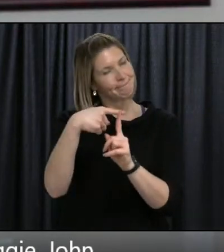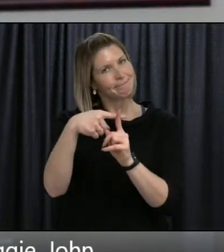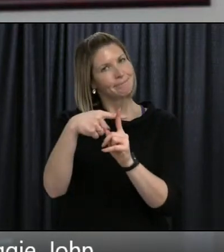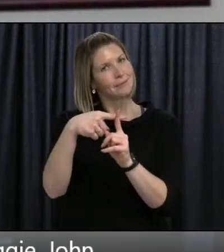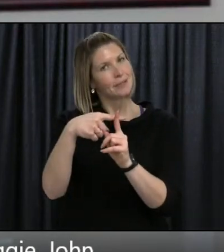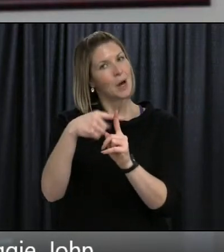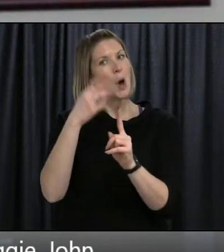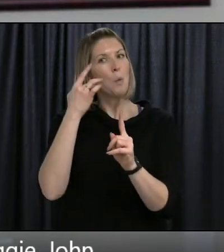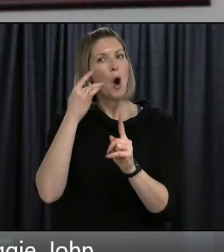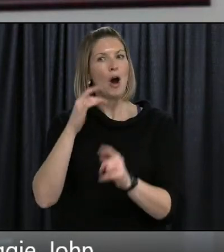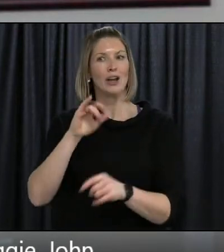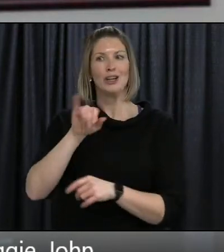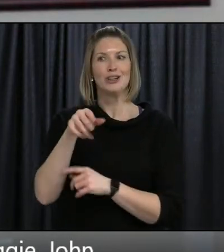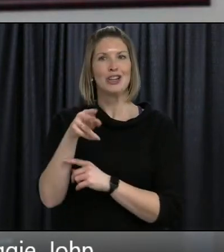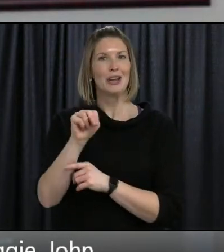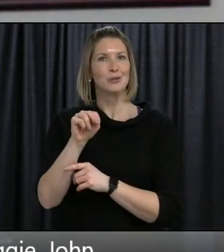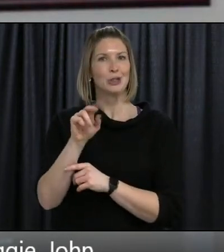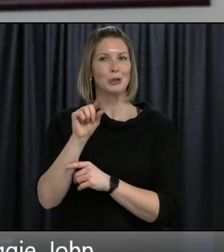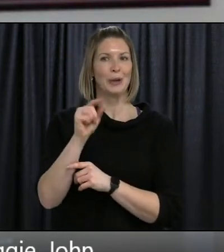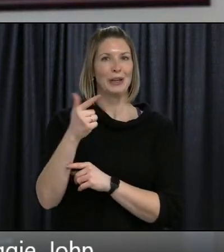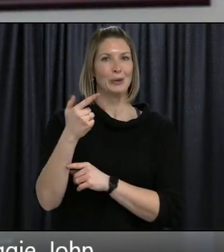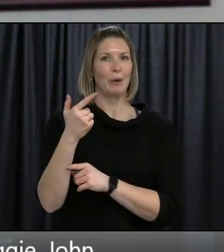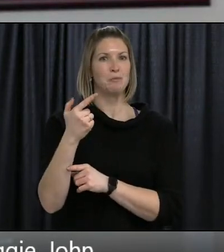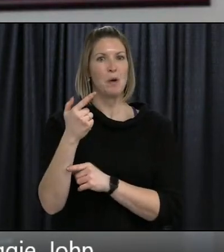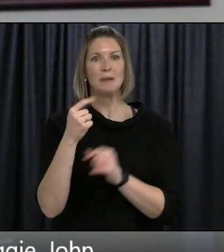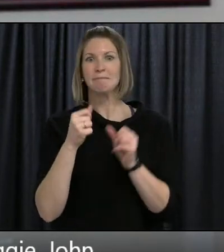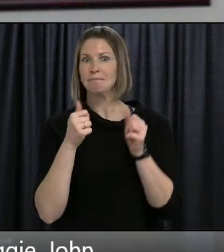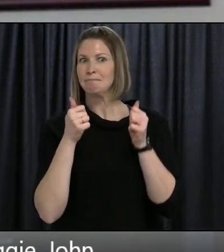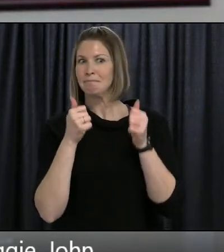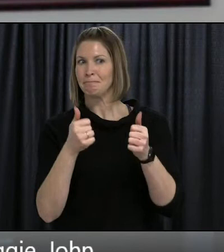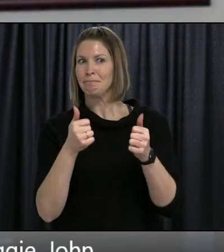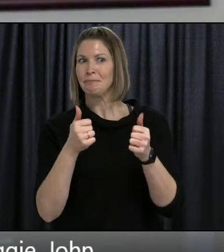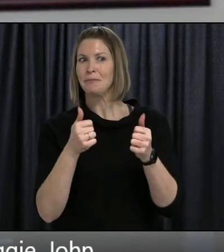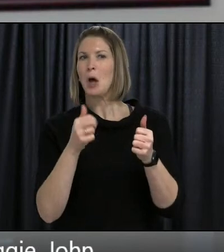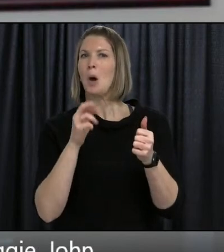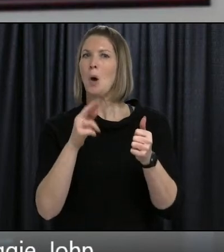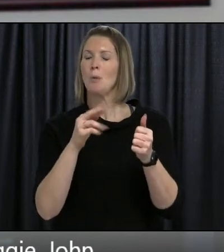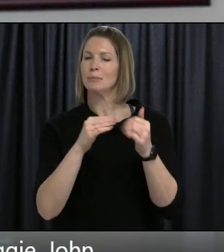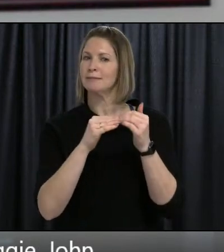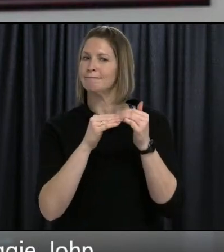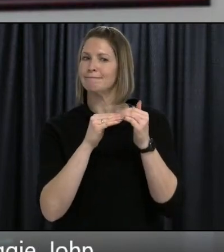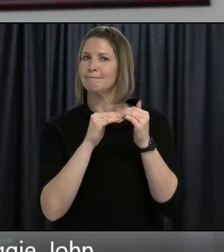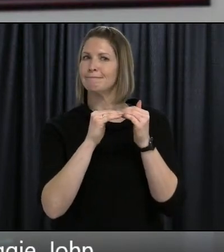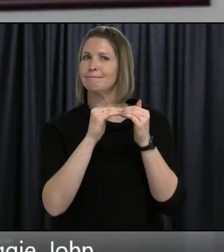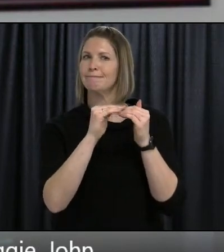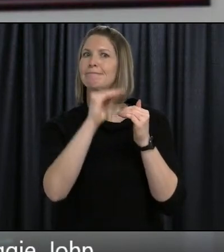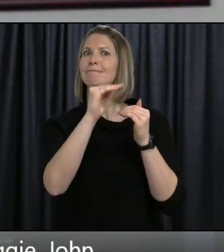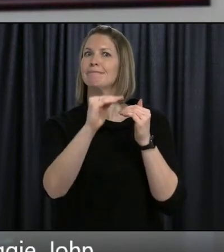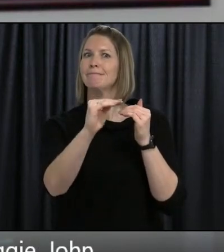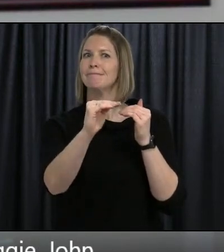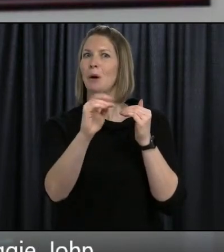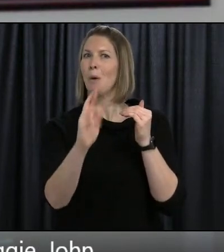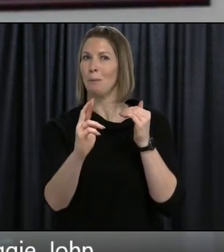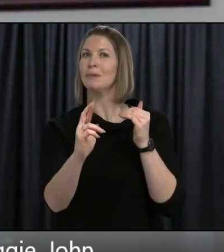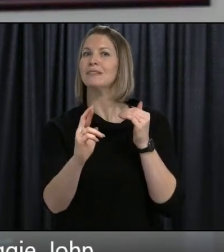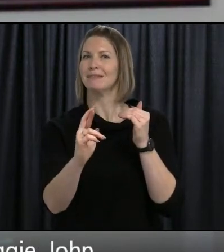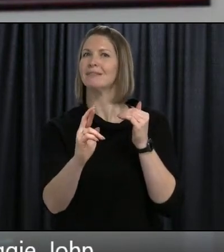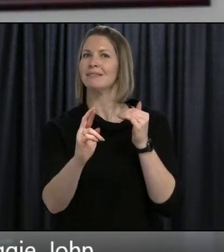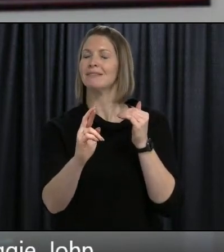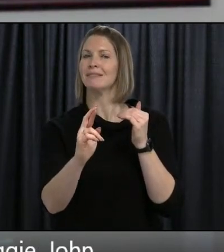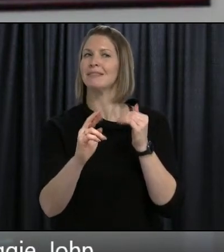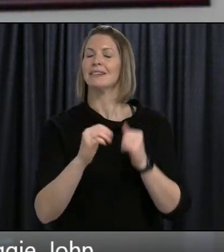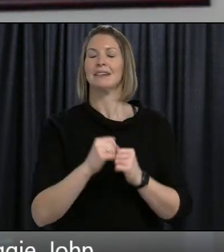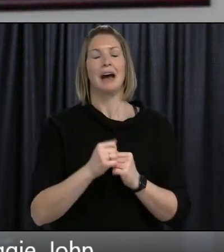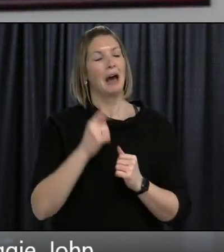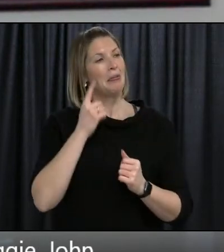our numbers will not reflect any problems with those holiday periods. So I think with